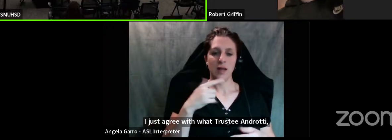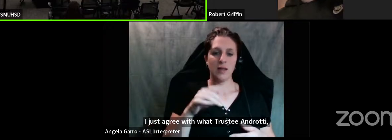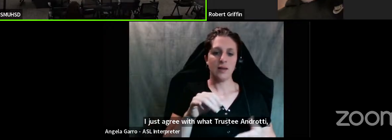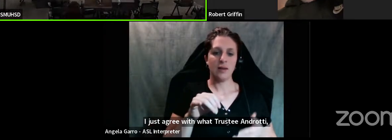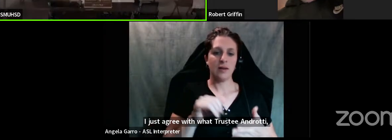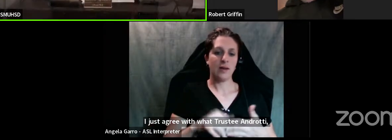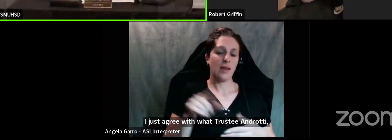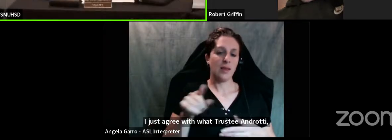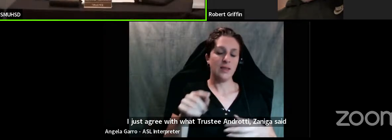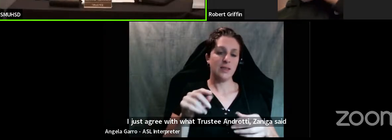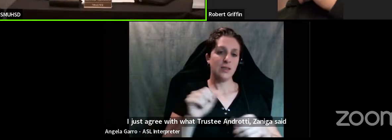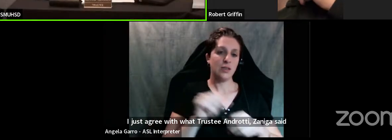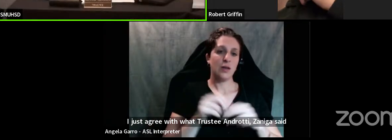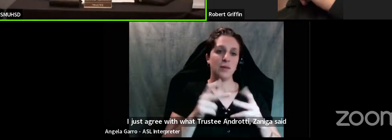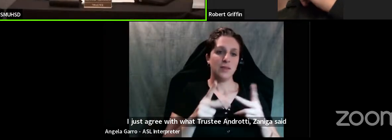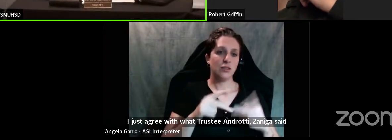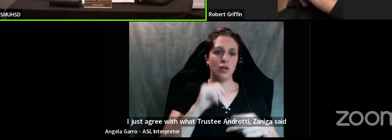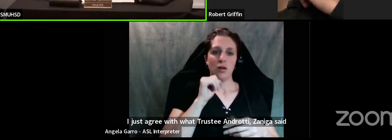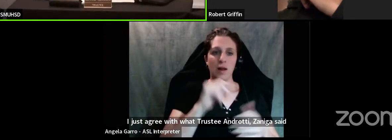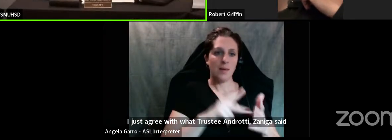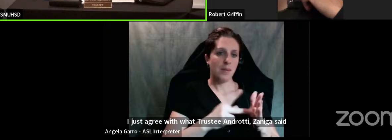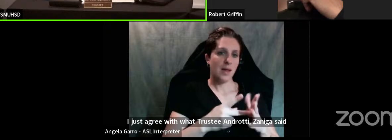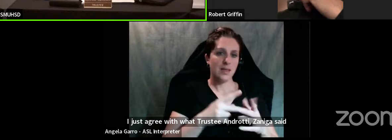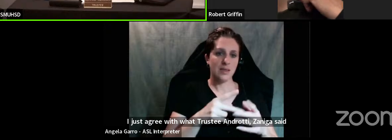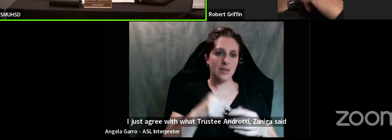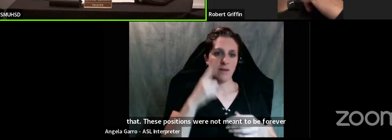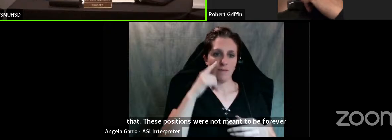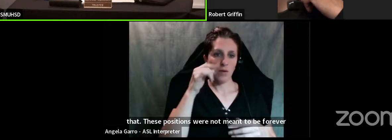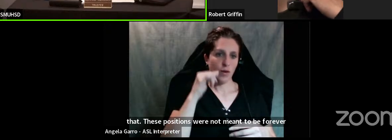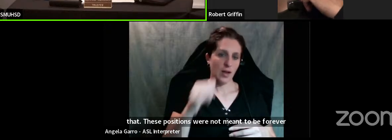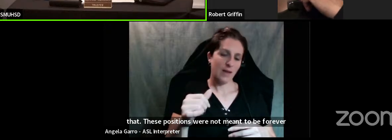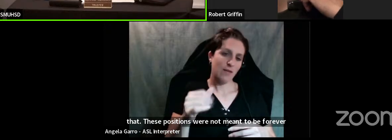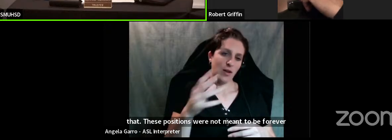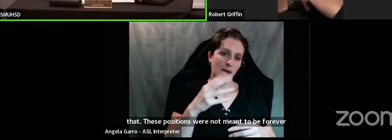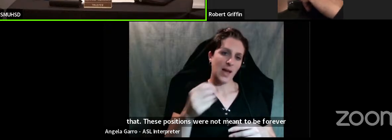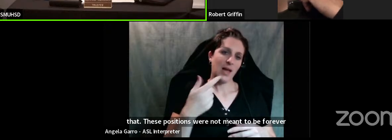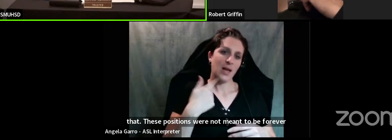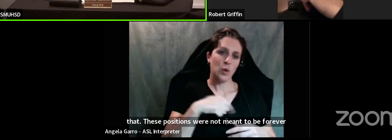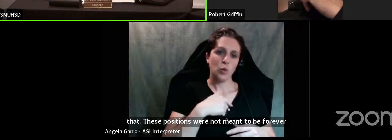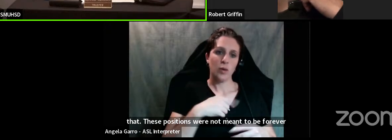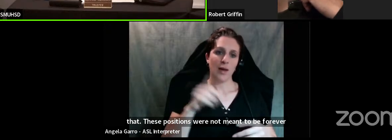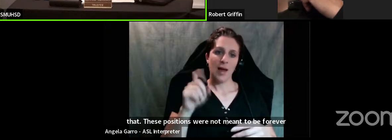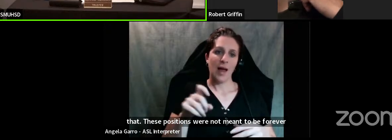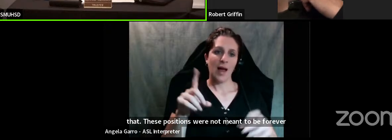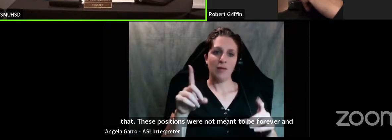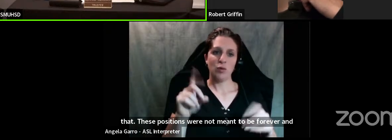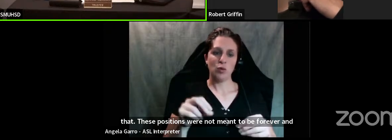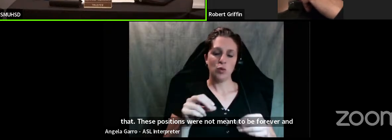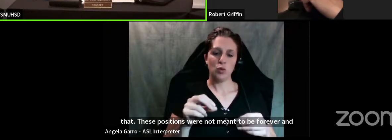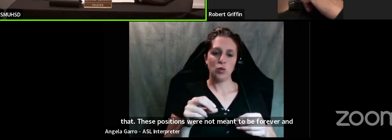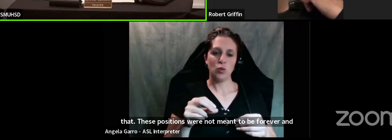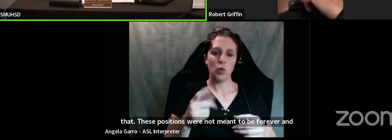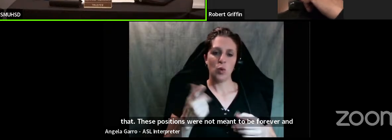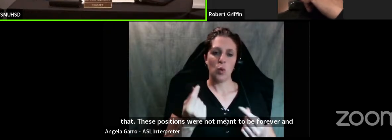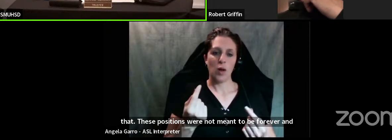these positions were not meant to be forever, and we have to do what's fiscally